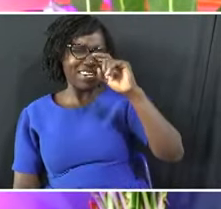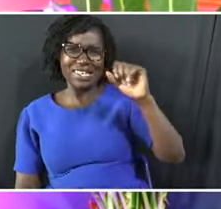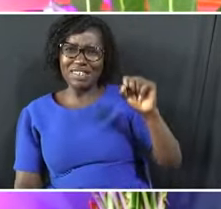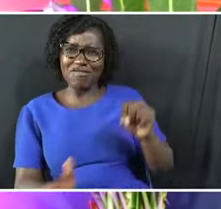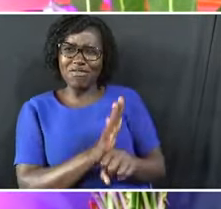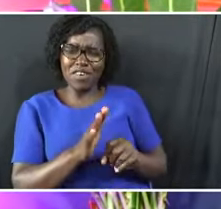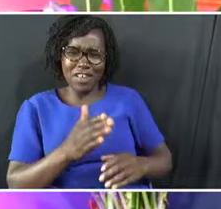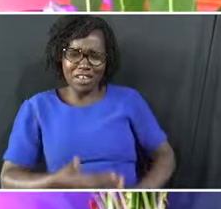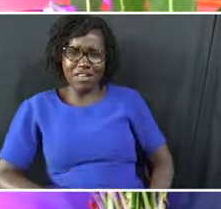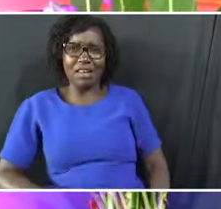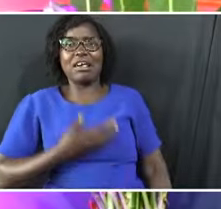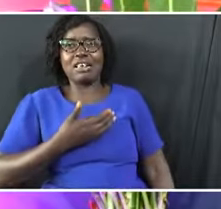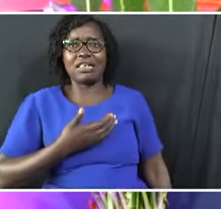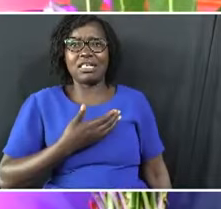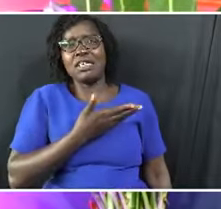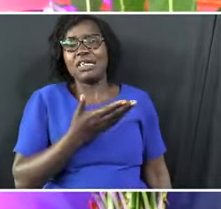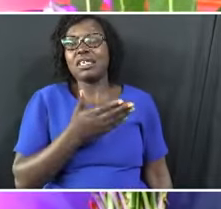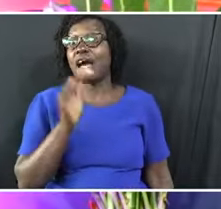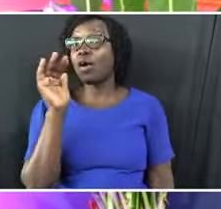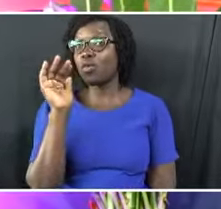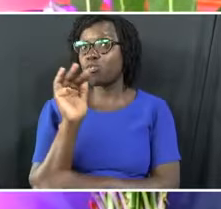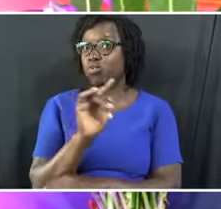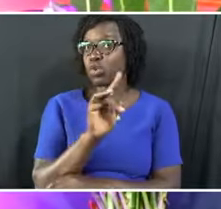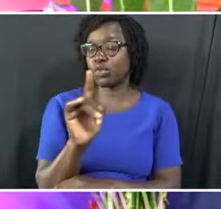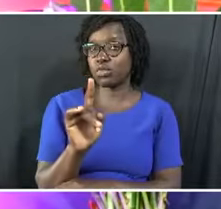fell. I want to ask a question here.